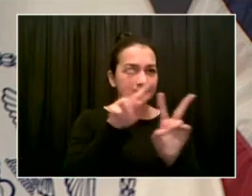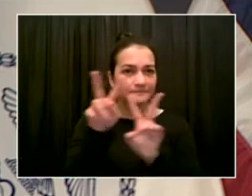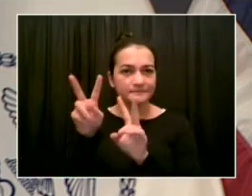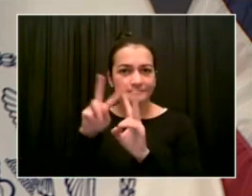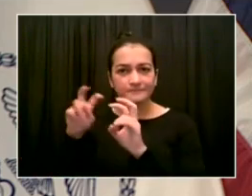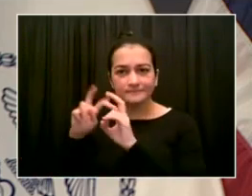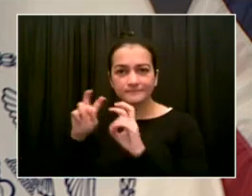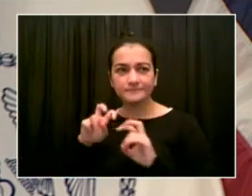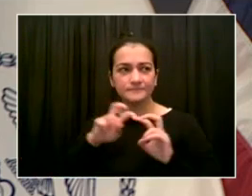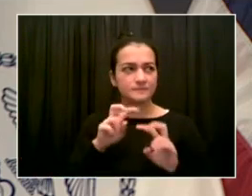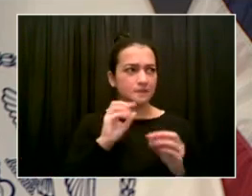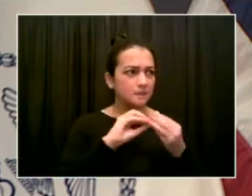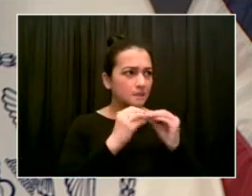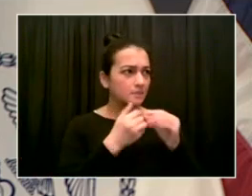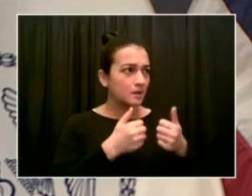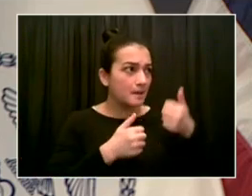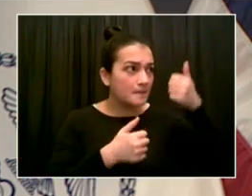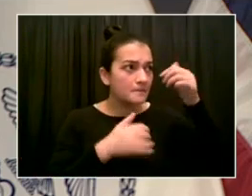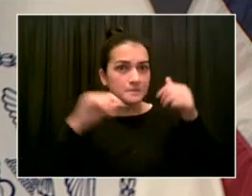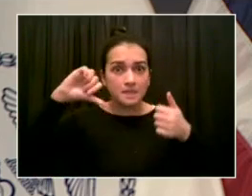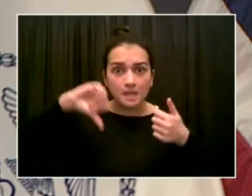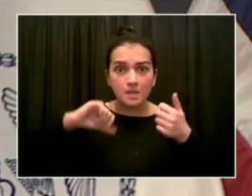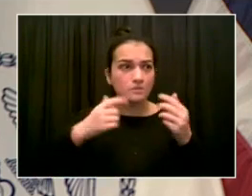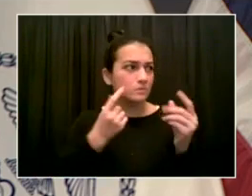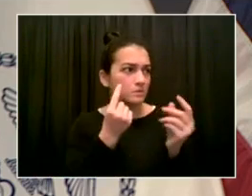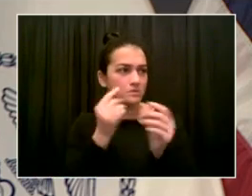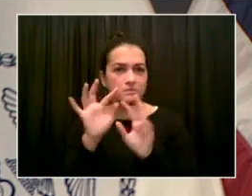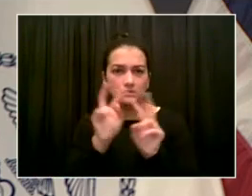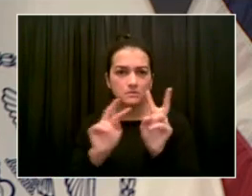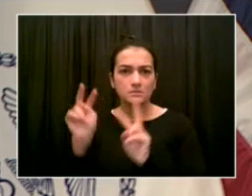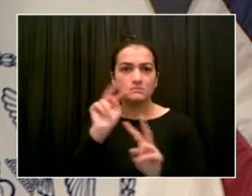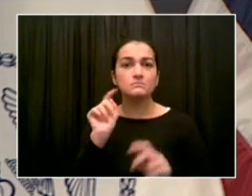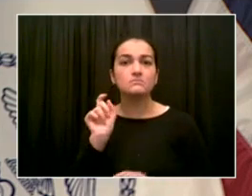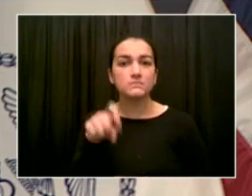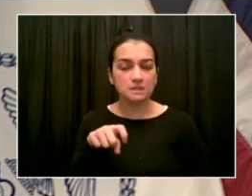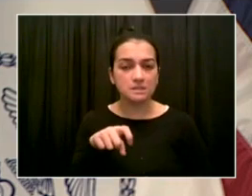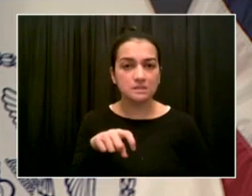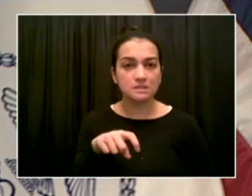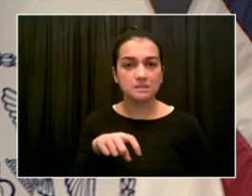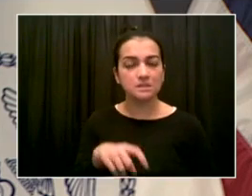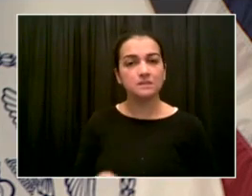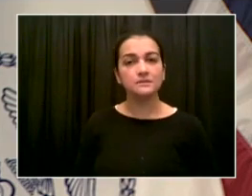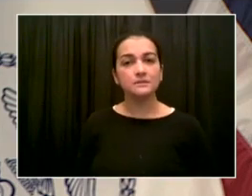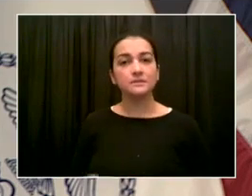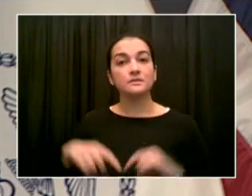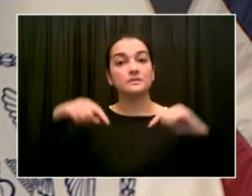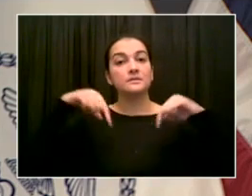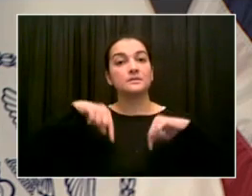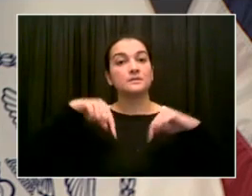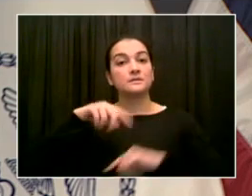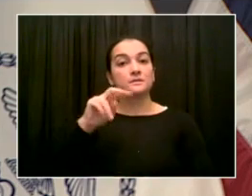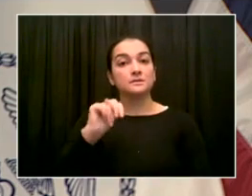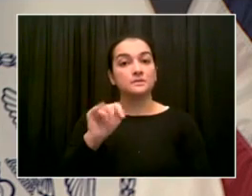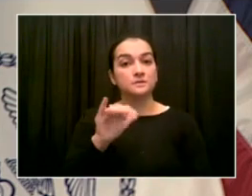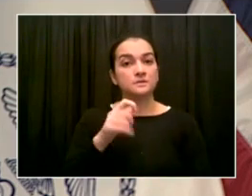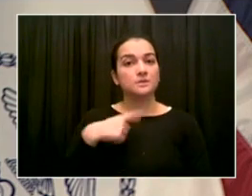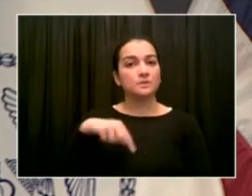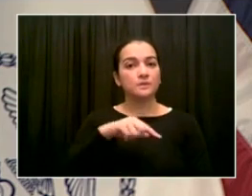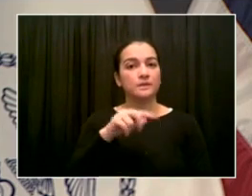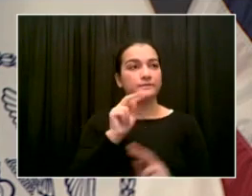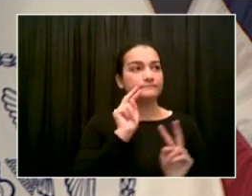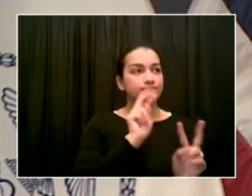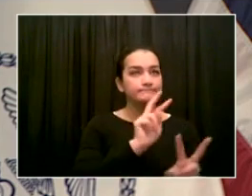on vaccination, heavy focus on youth vaccination, heavy focus on boosters. If we keep doing